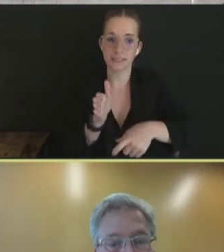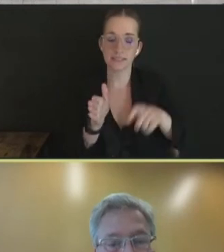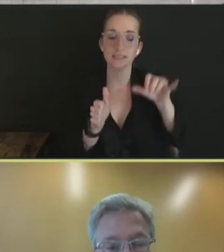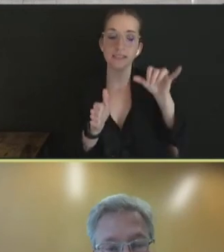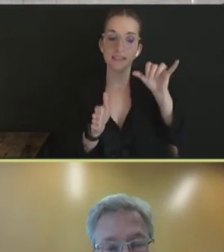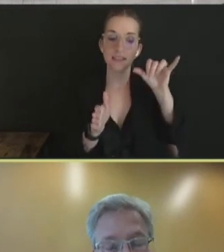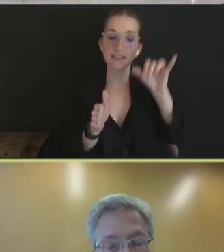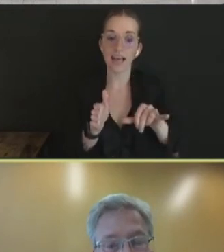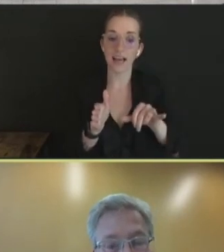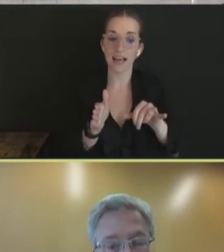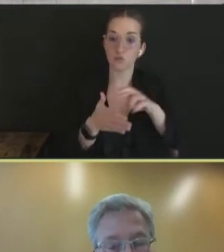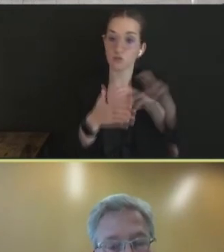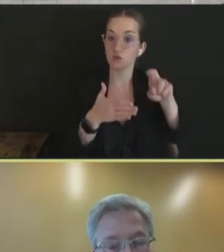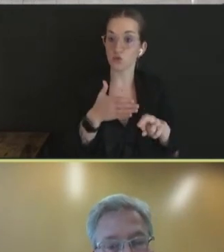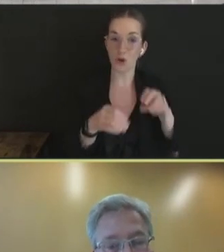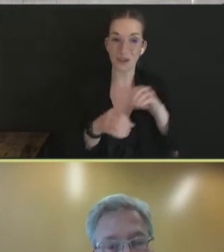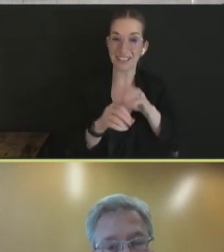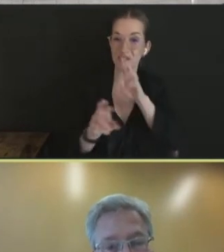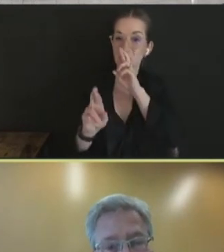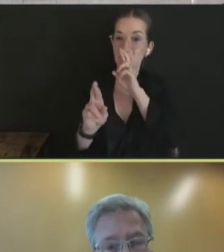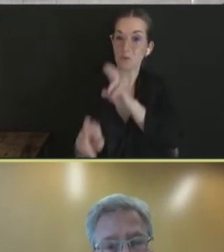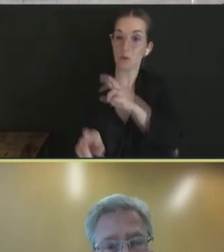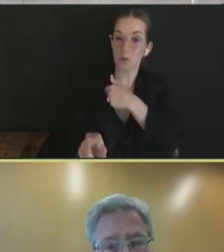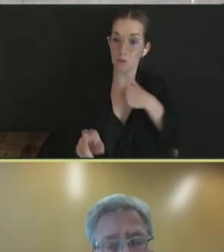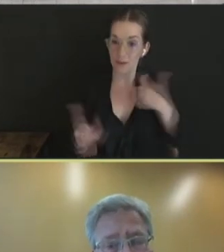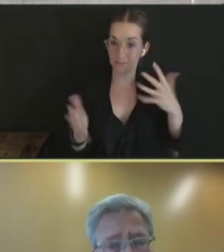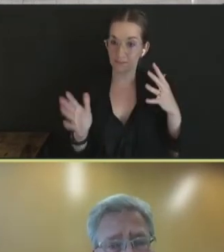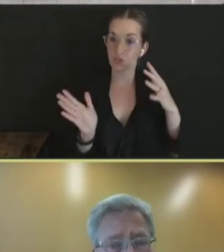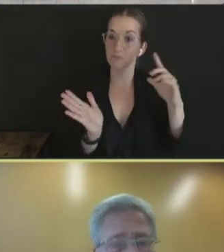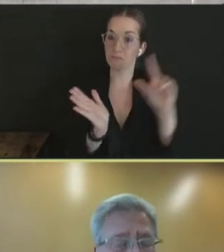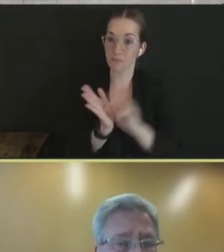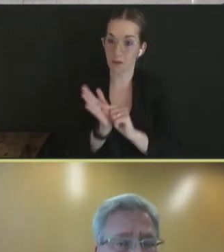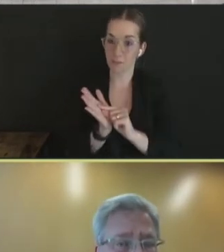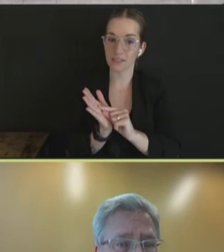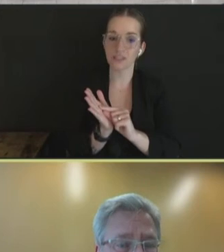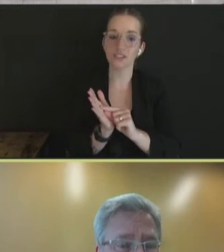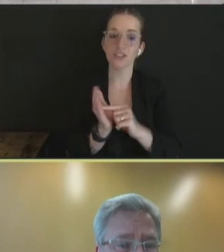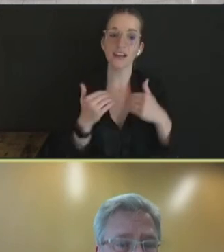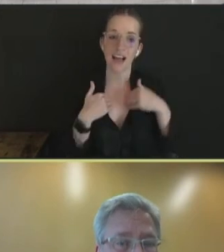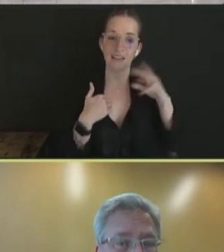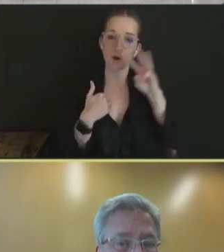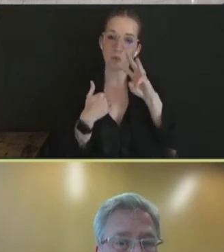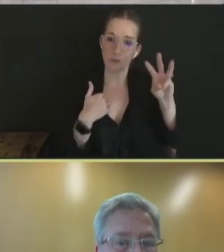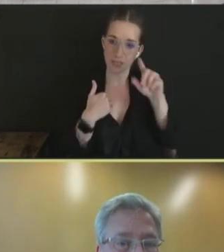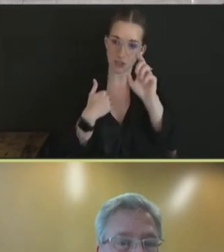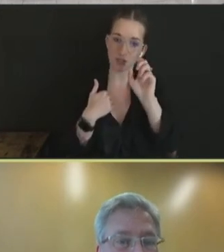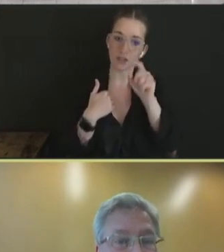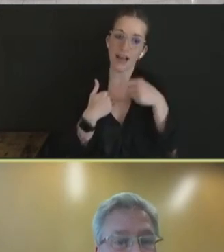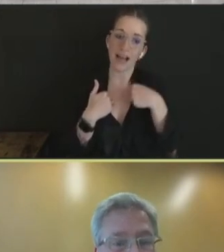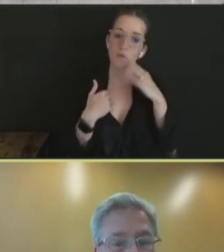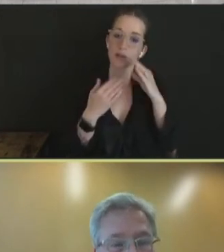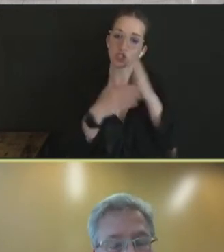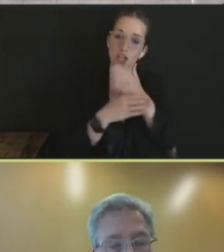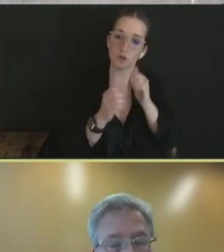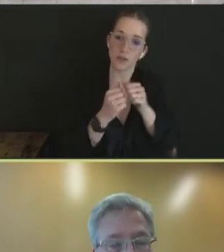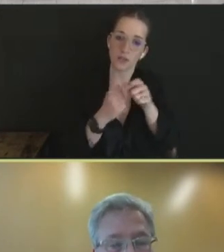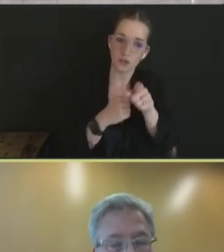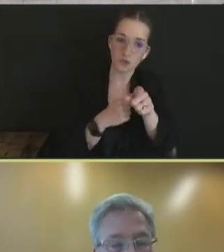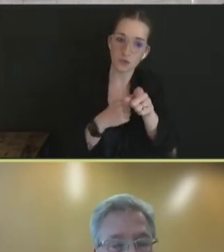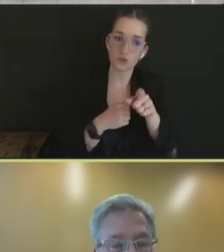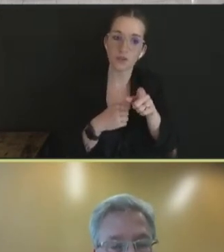a report that we have published. And there's a website that provides all the information I'm going to share with you, the